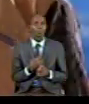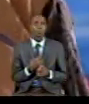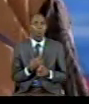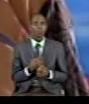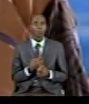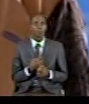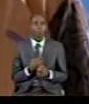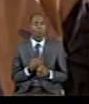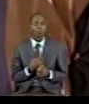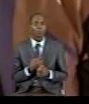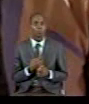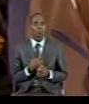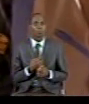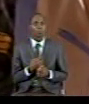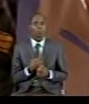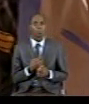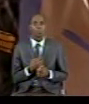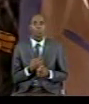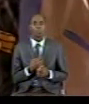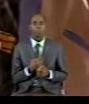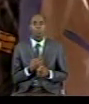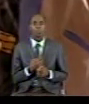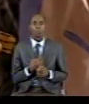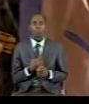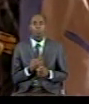Now stick, now they take worker.